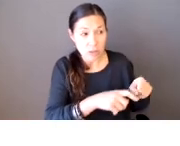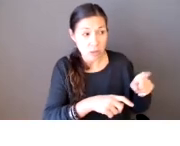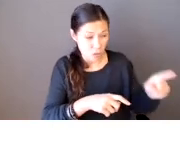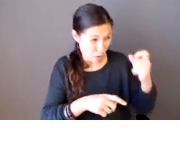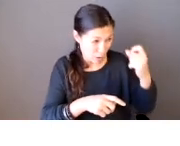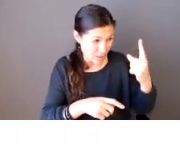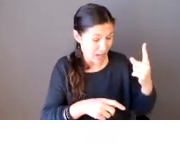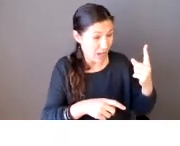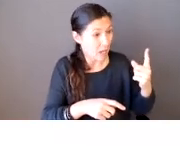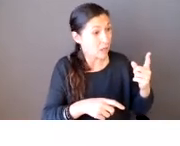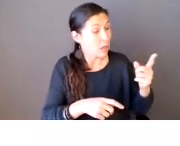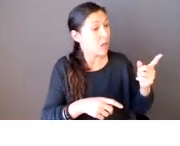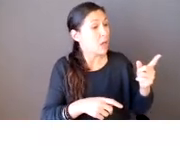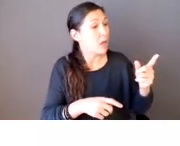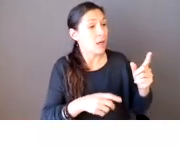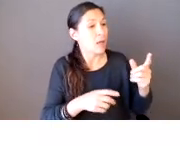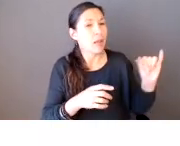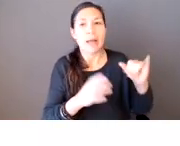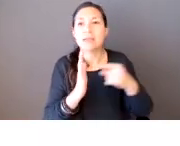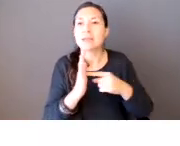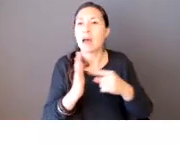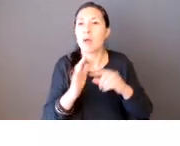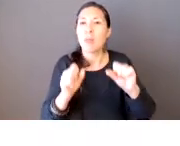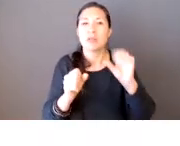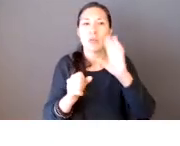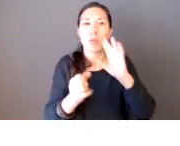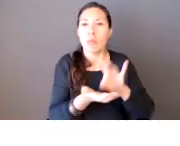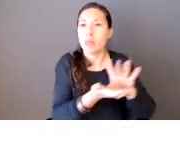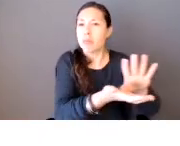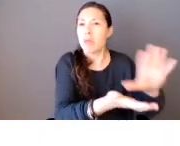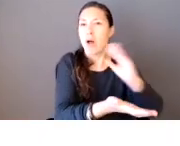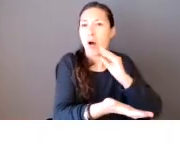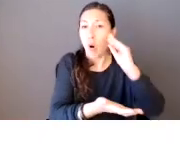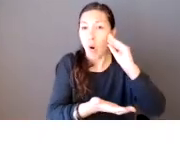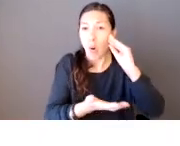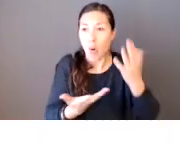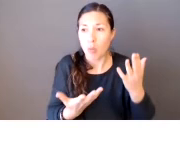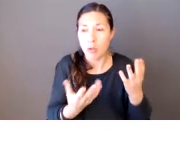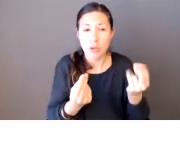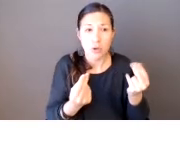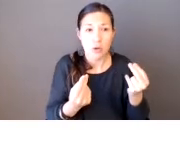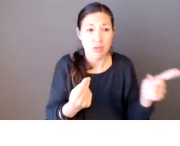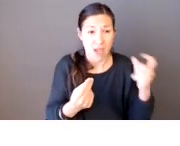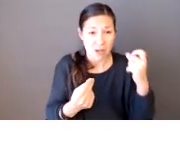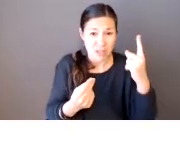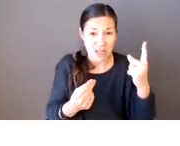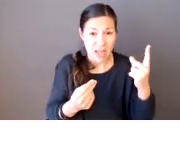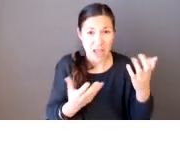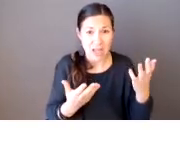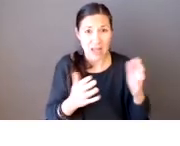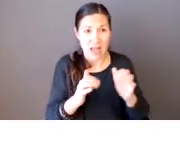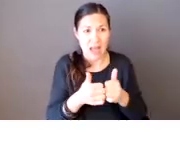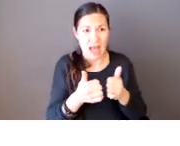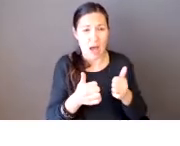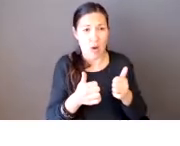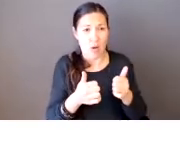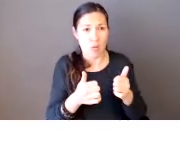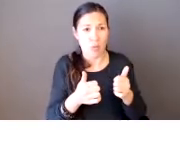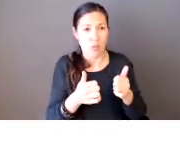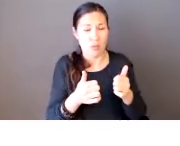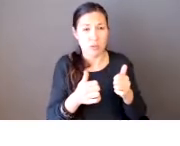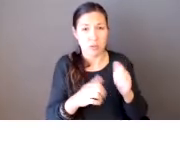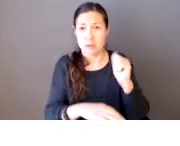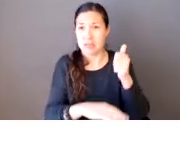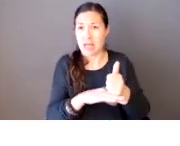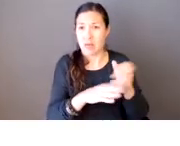at risk of the eviction? And do they have a plan can they weigh the pros and cons of a plan to fix it? So we get some